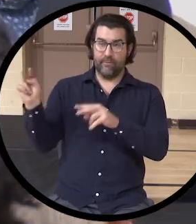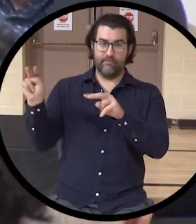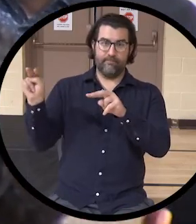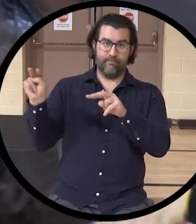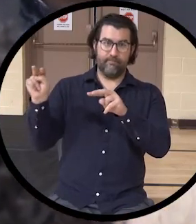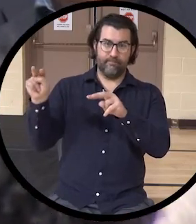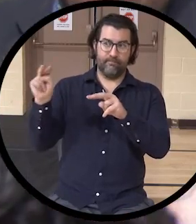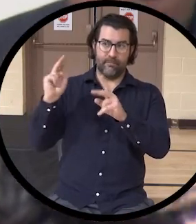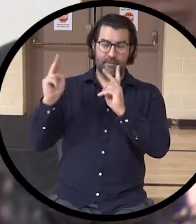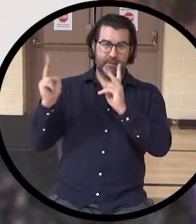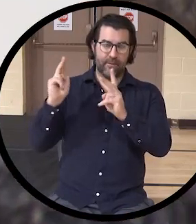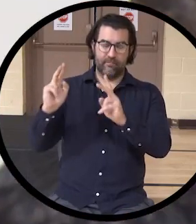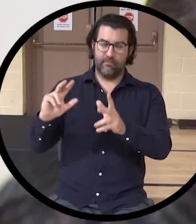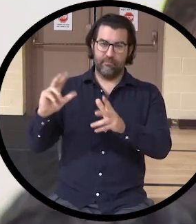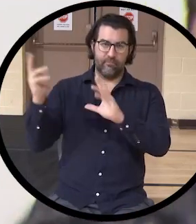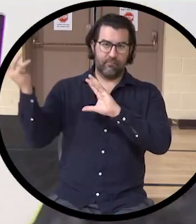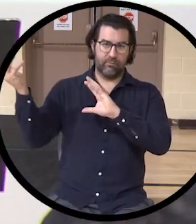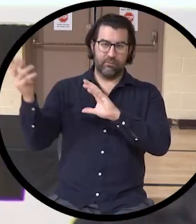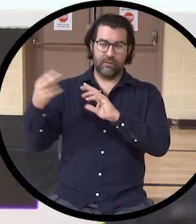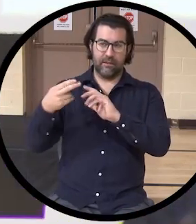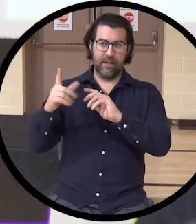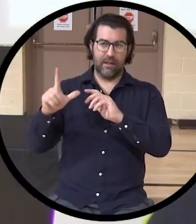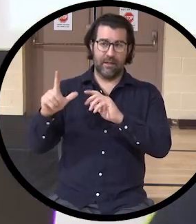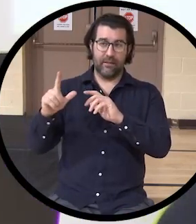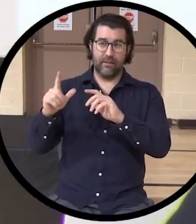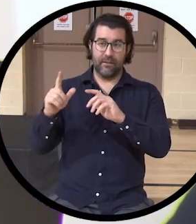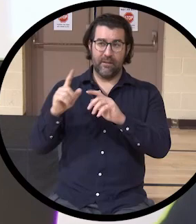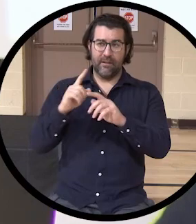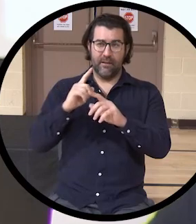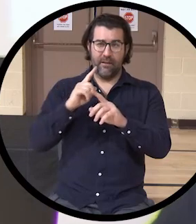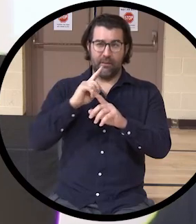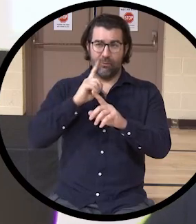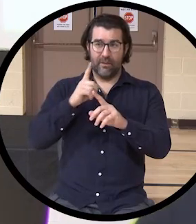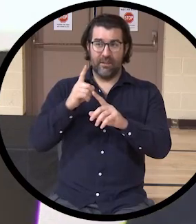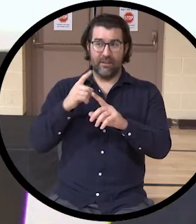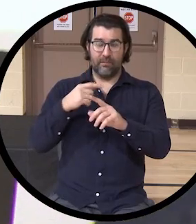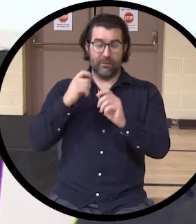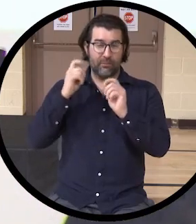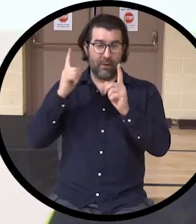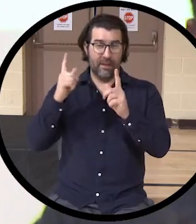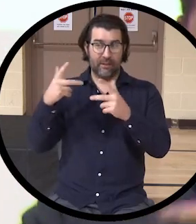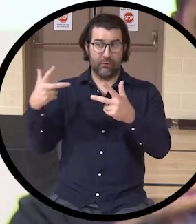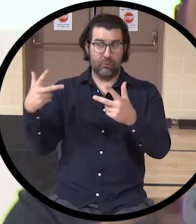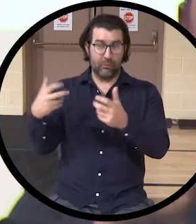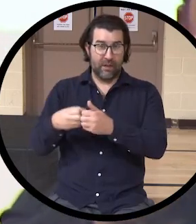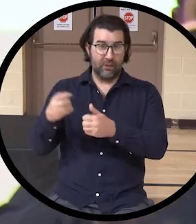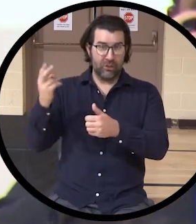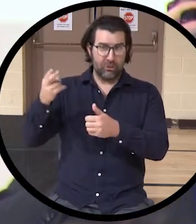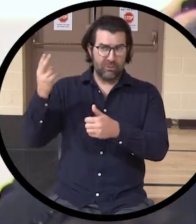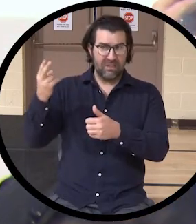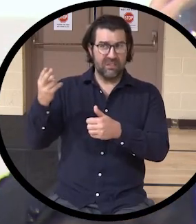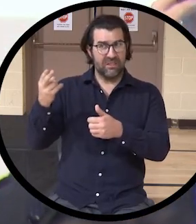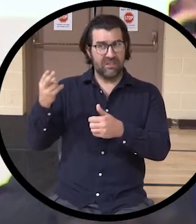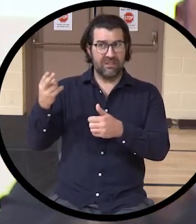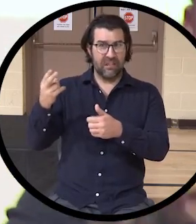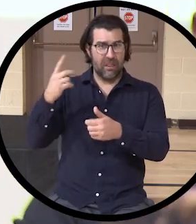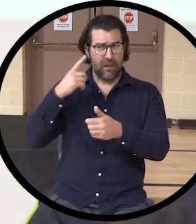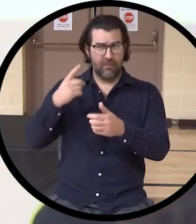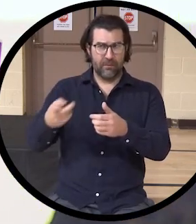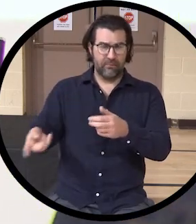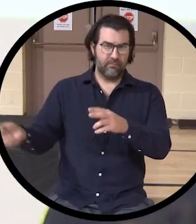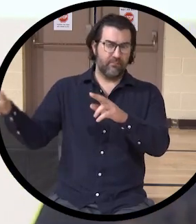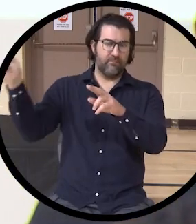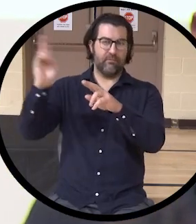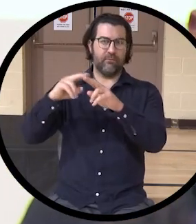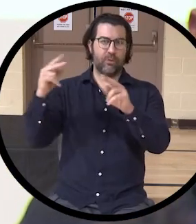chaos at Highland. I'm surprised that it doesn't have a higher crash history from just the field visits, so I do understand where you're coming from.